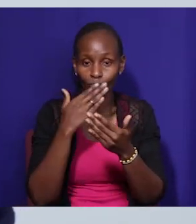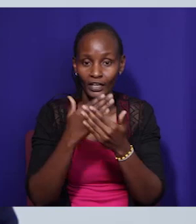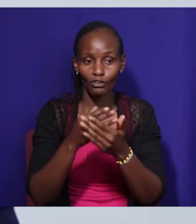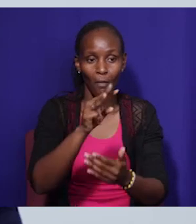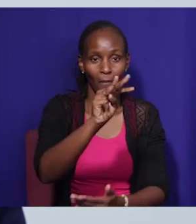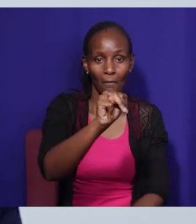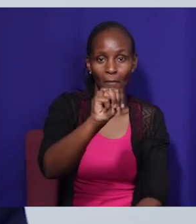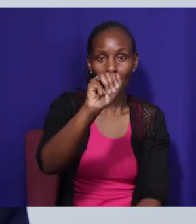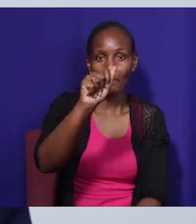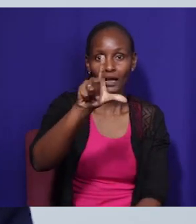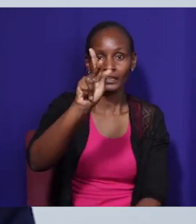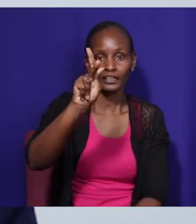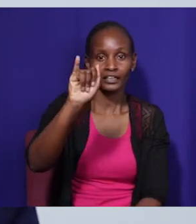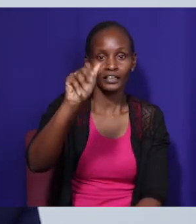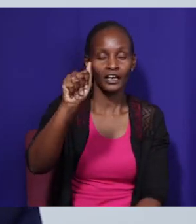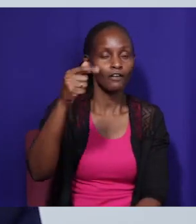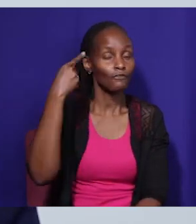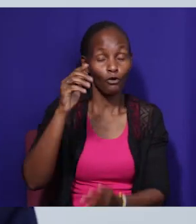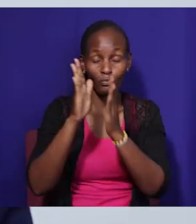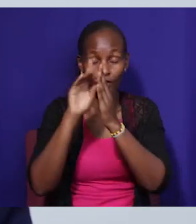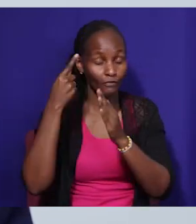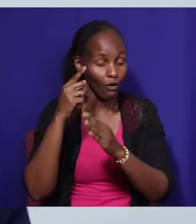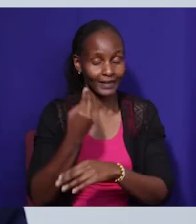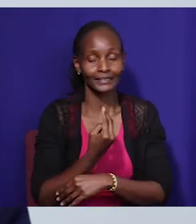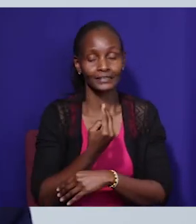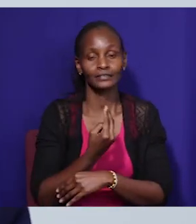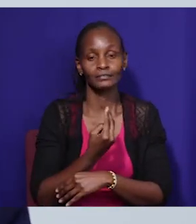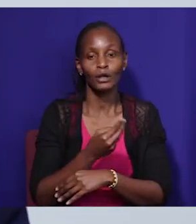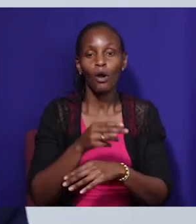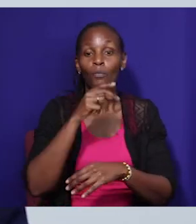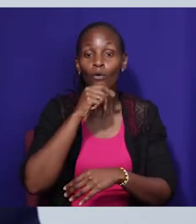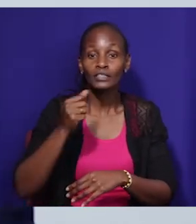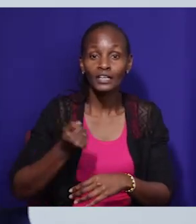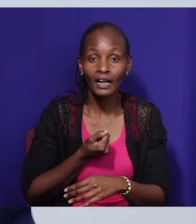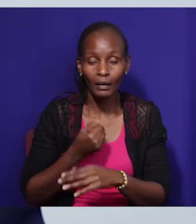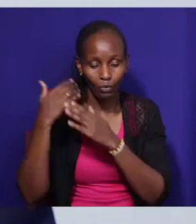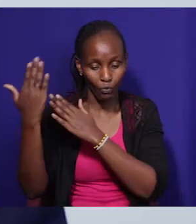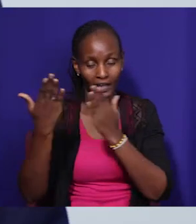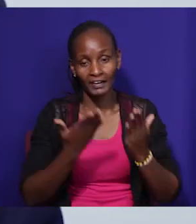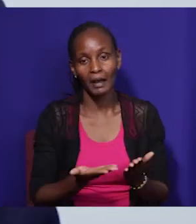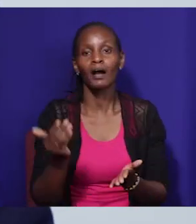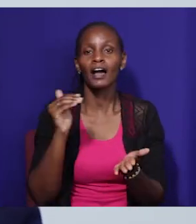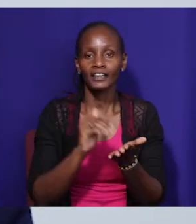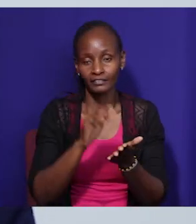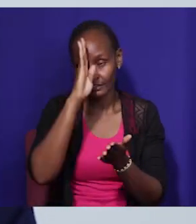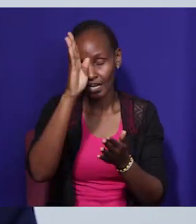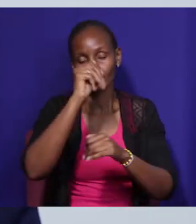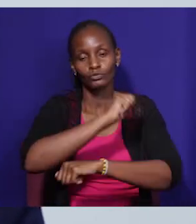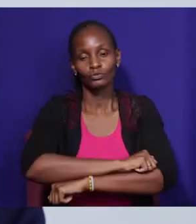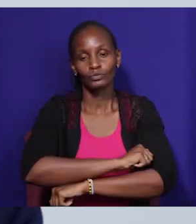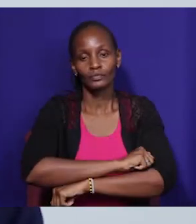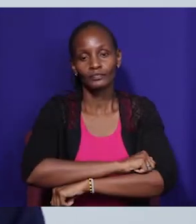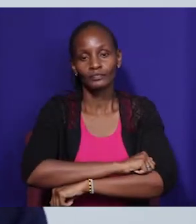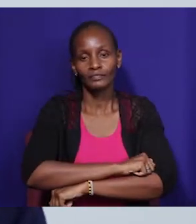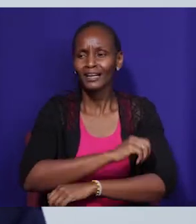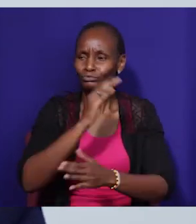Malkia, for praying for us this morning. Boys and girls, welcome once again to Sunday School.